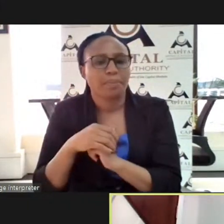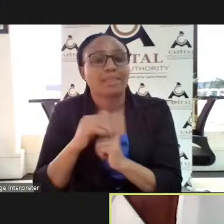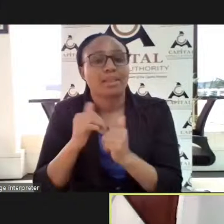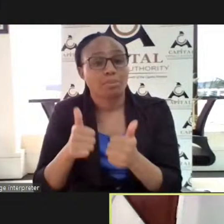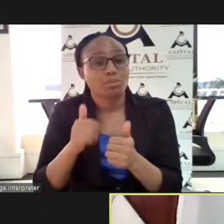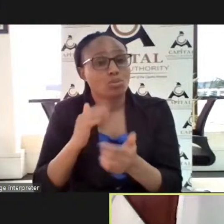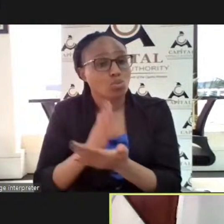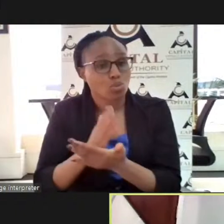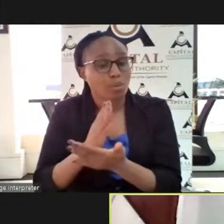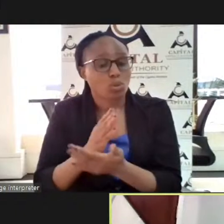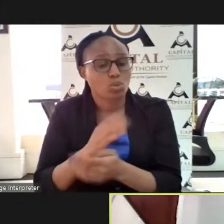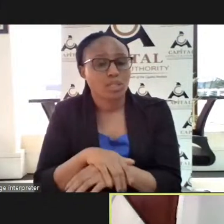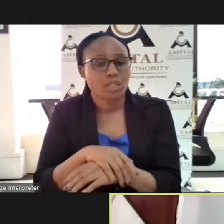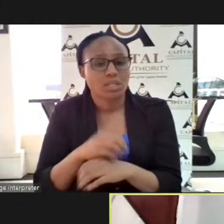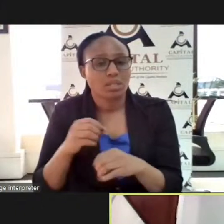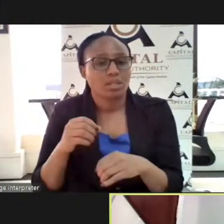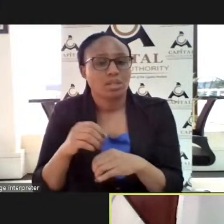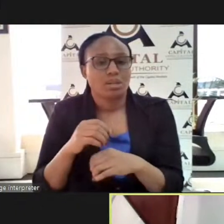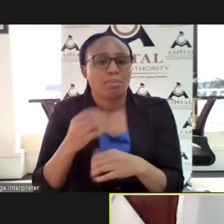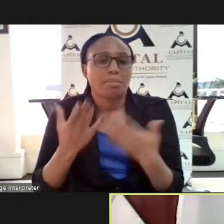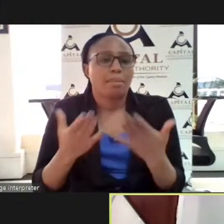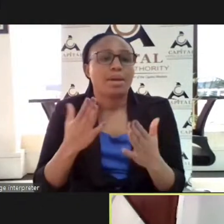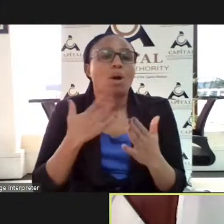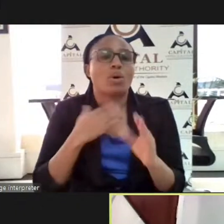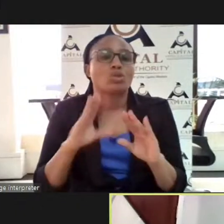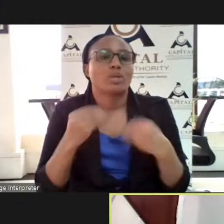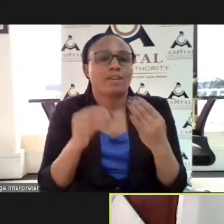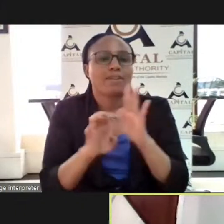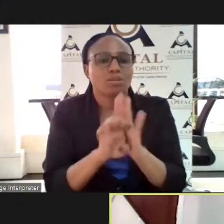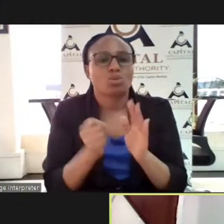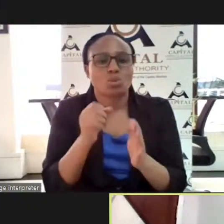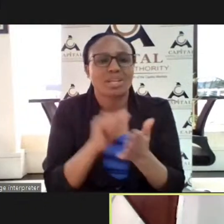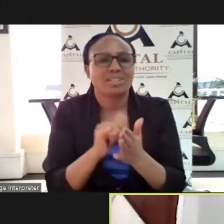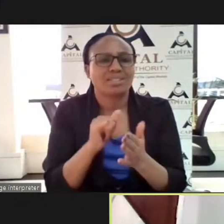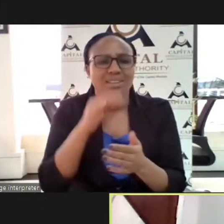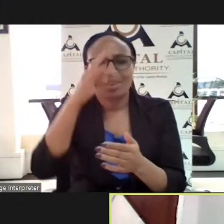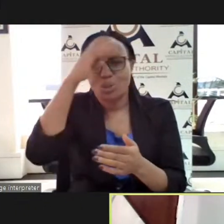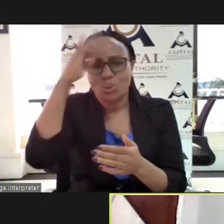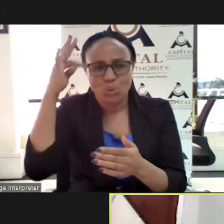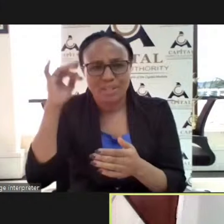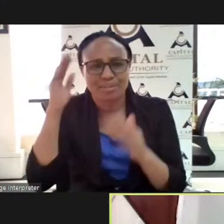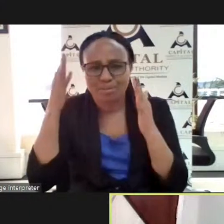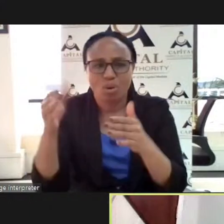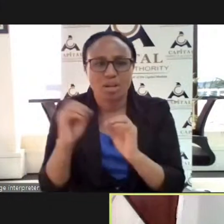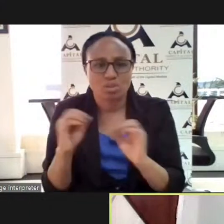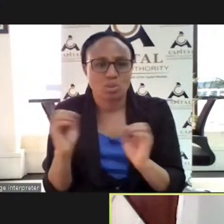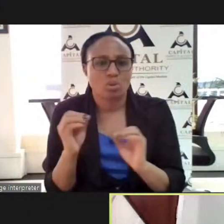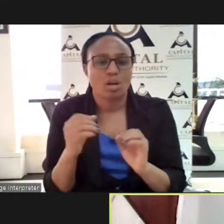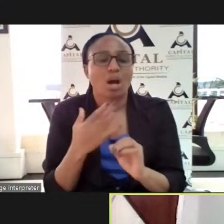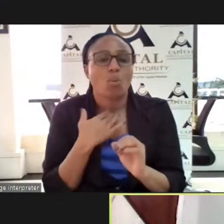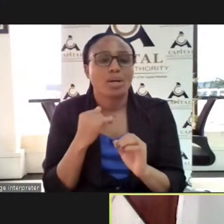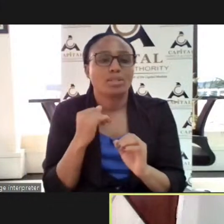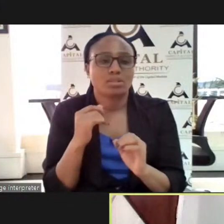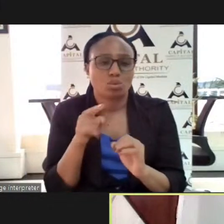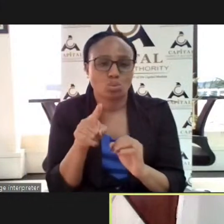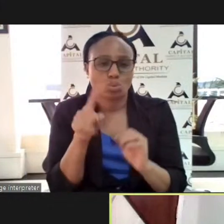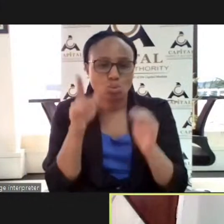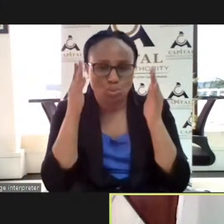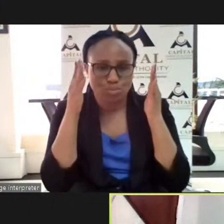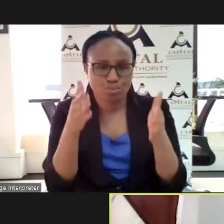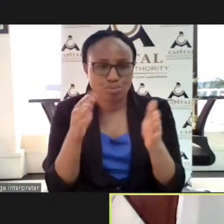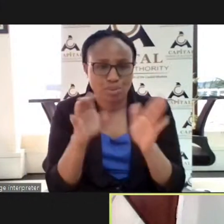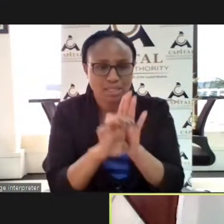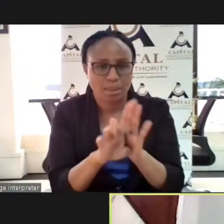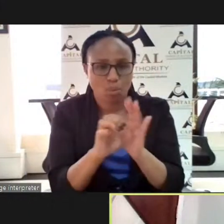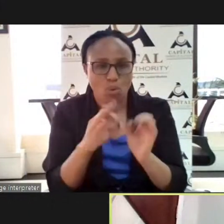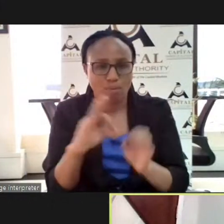think maybe I'll just give an example so that we're not speaking theoretically. And I want to draw your attention to an example of a